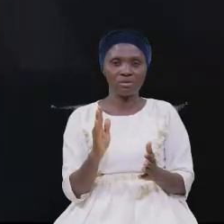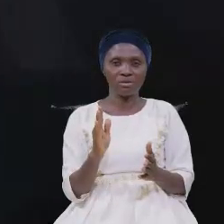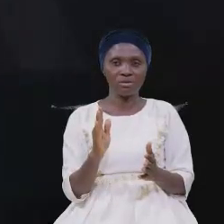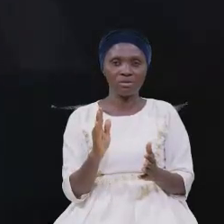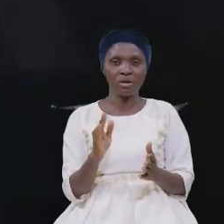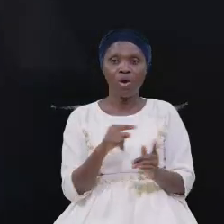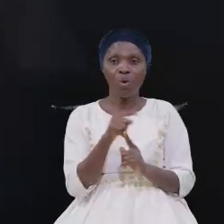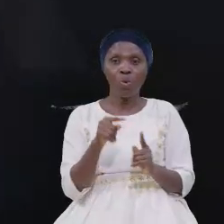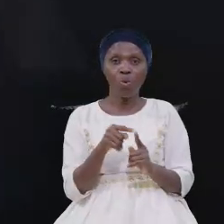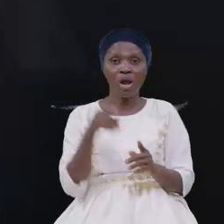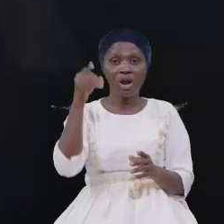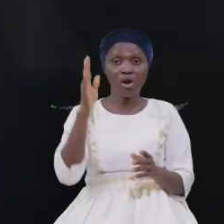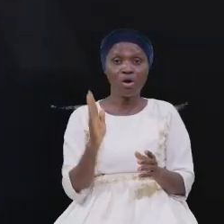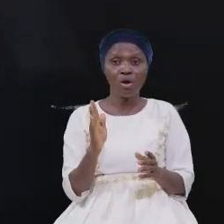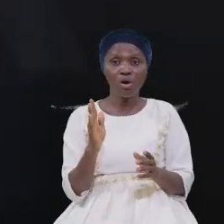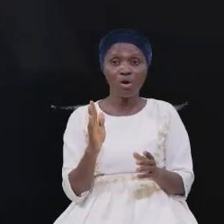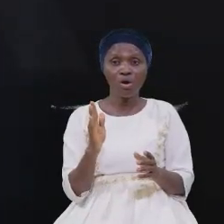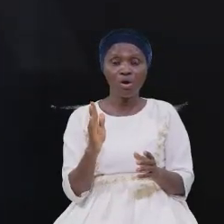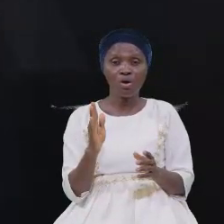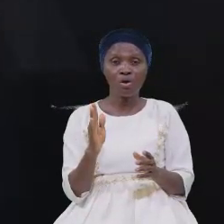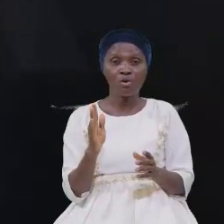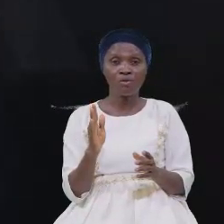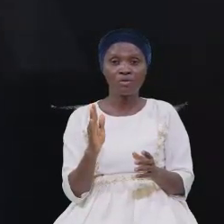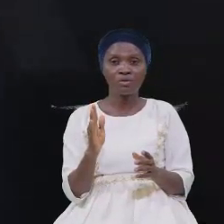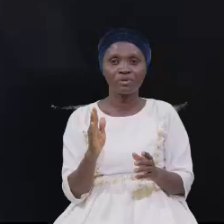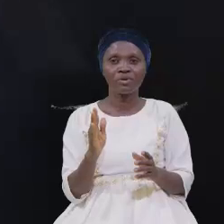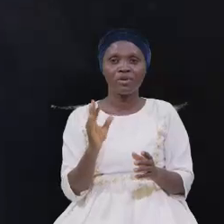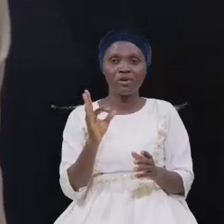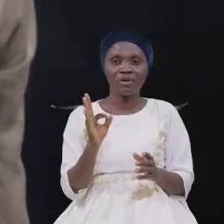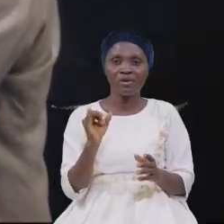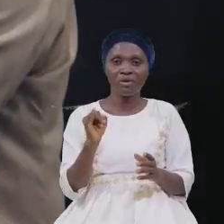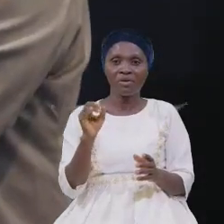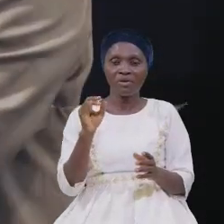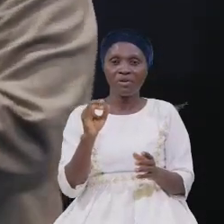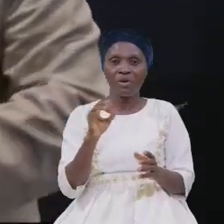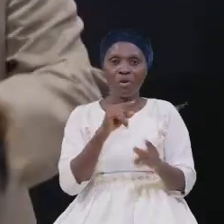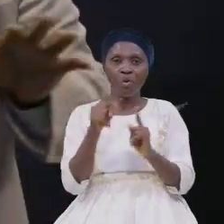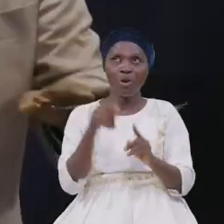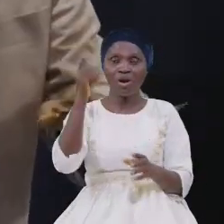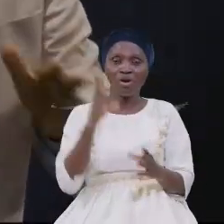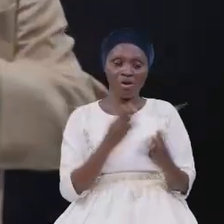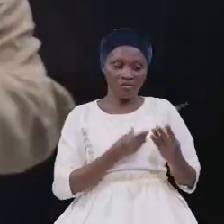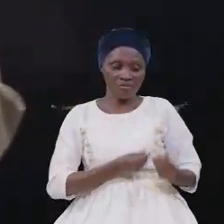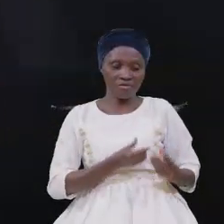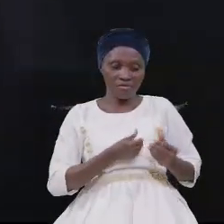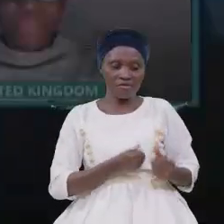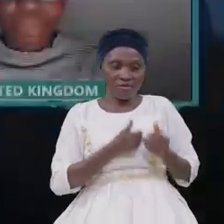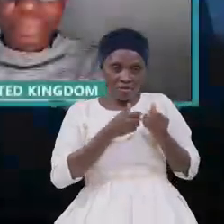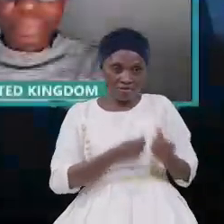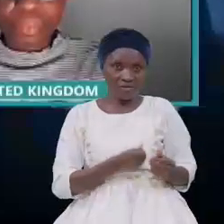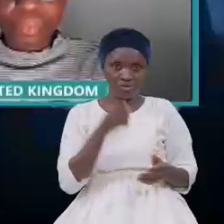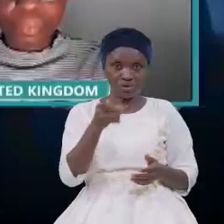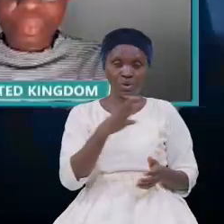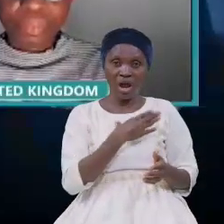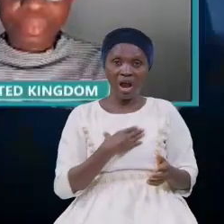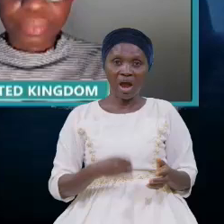God feeds you, God waters you and waters your garden. He butters your bread.